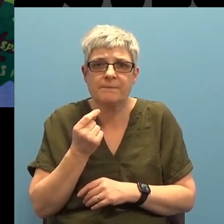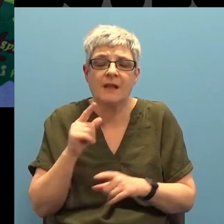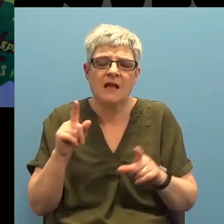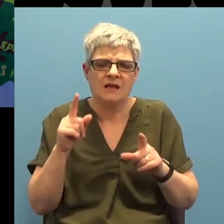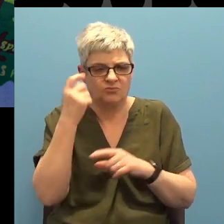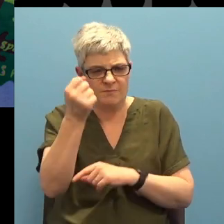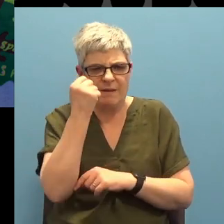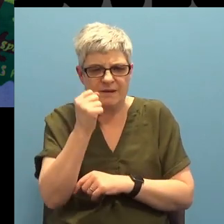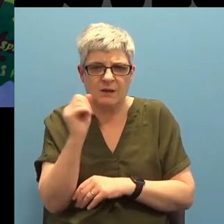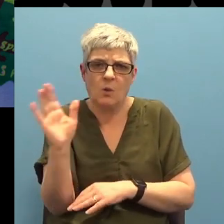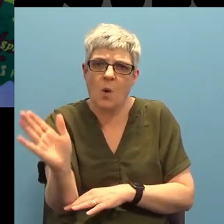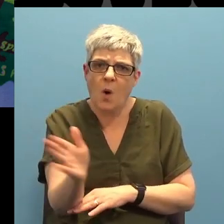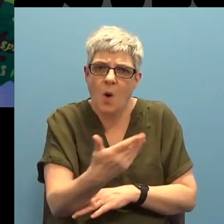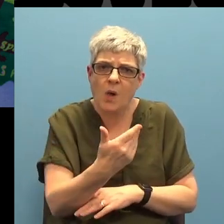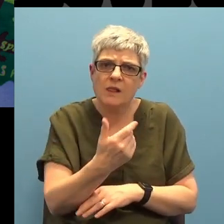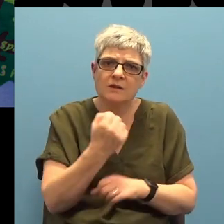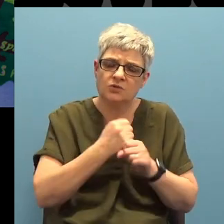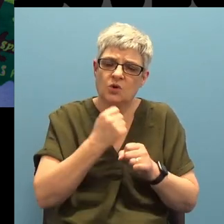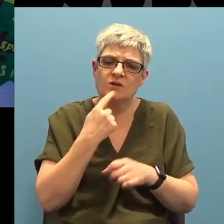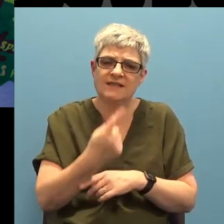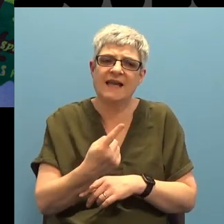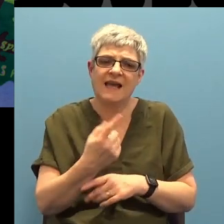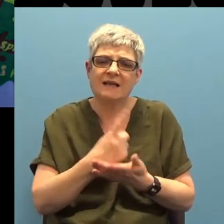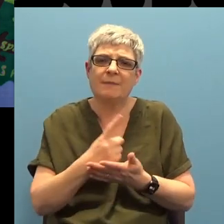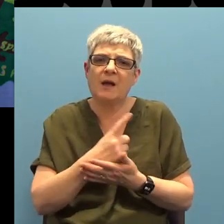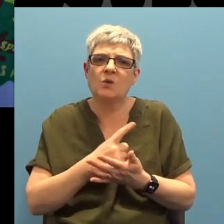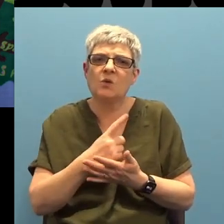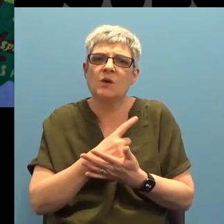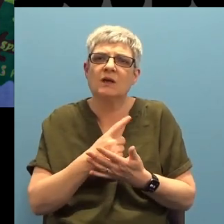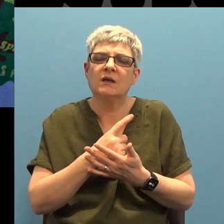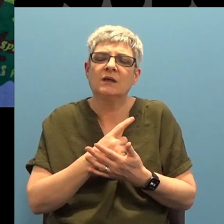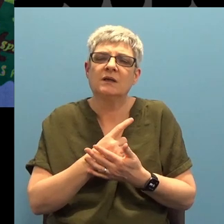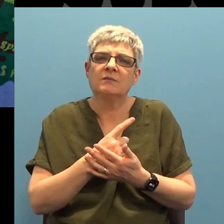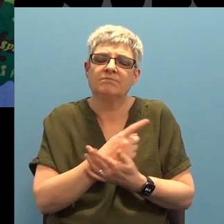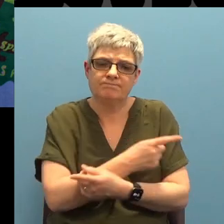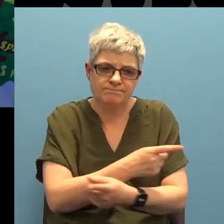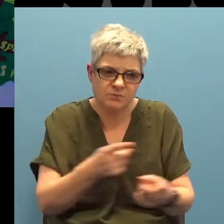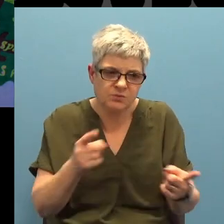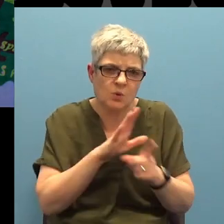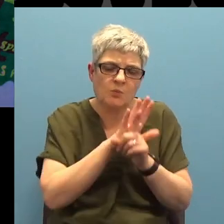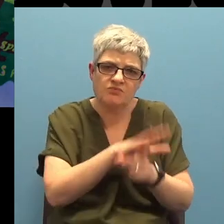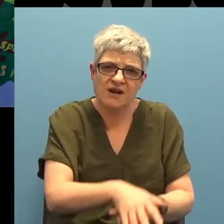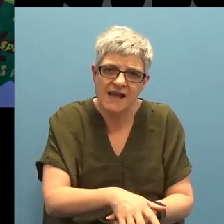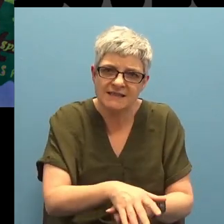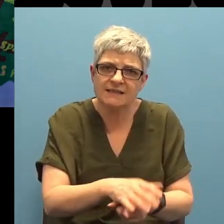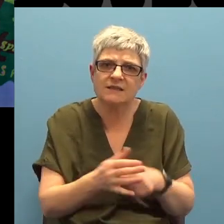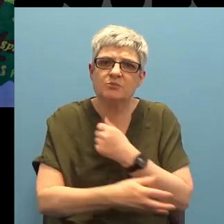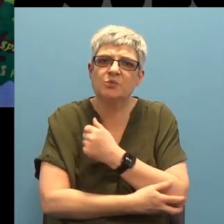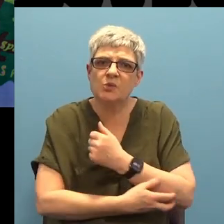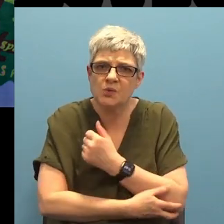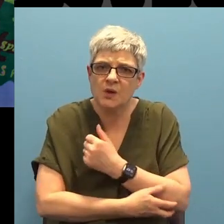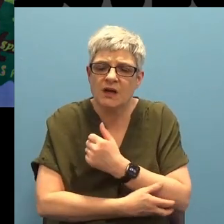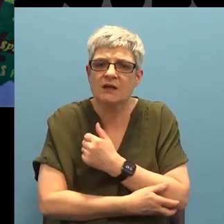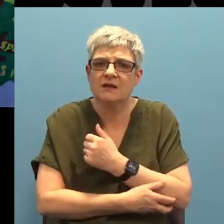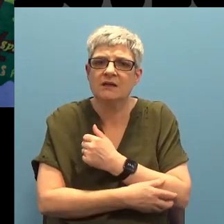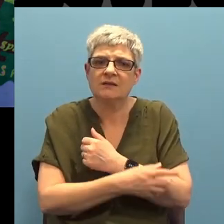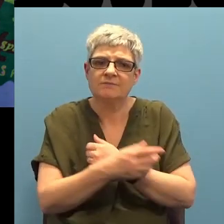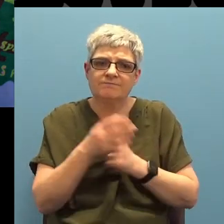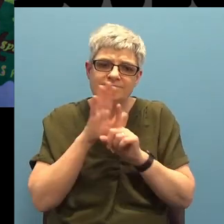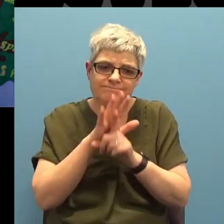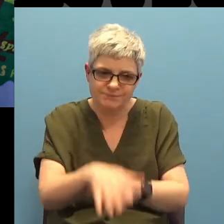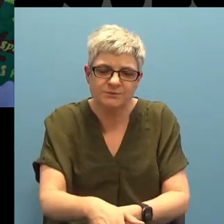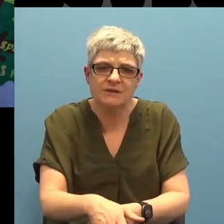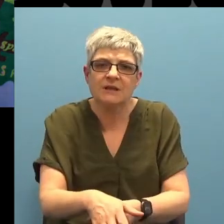And remembering all that George said about those who are oppressed, those who are poor, those who are